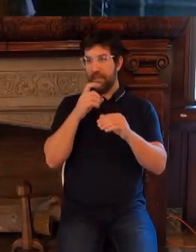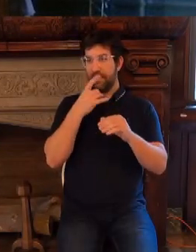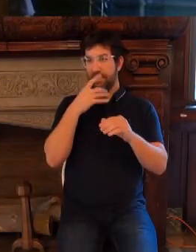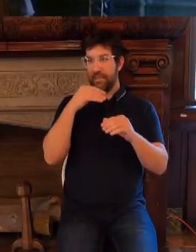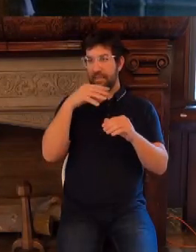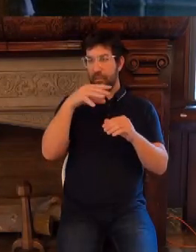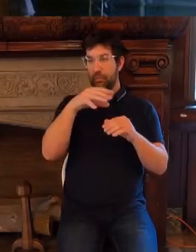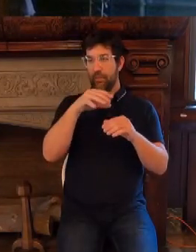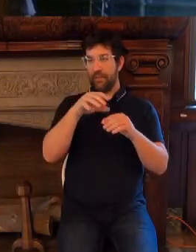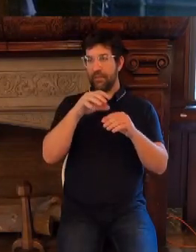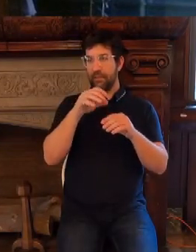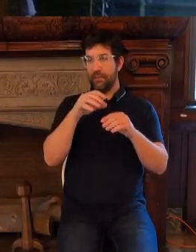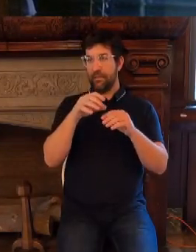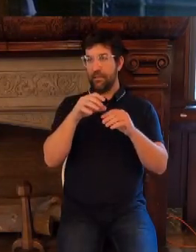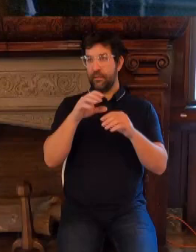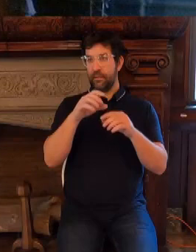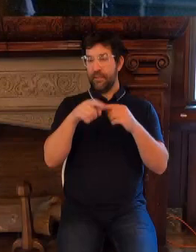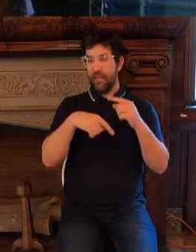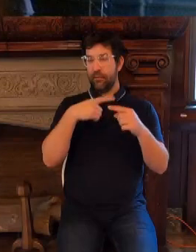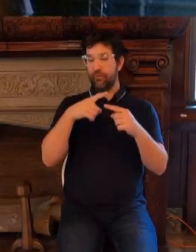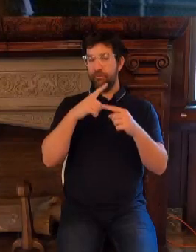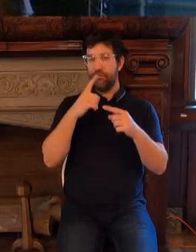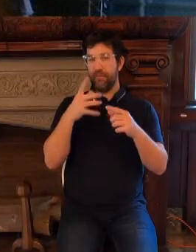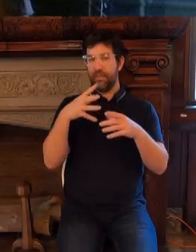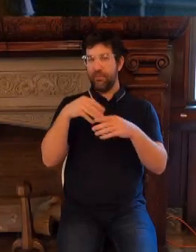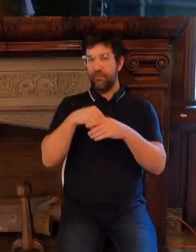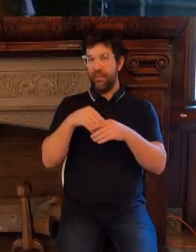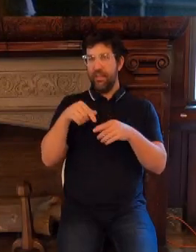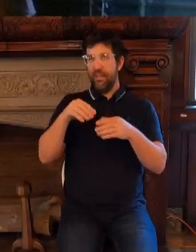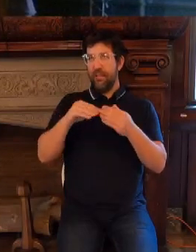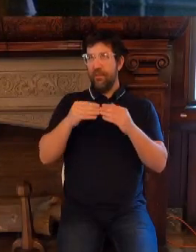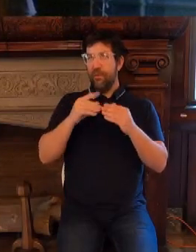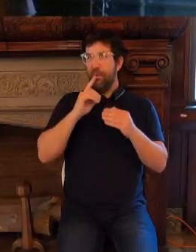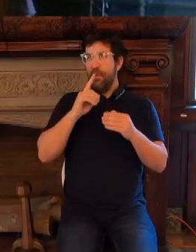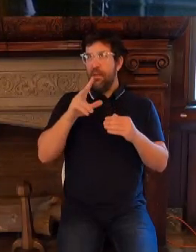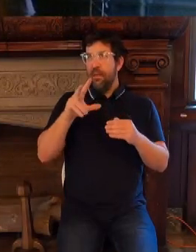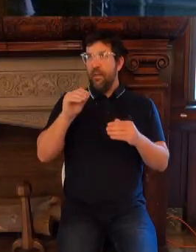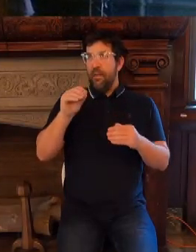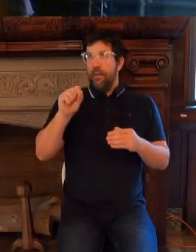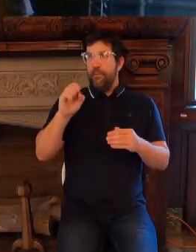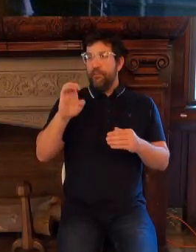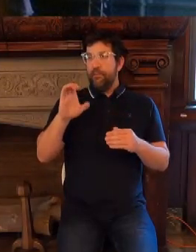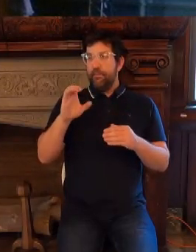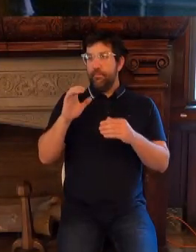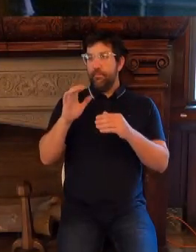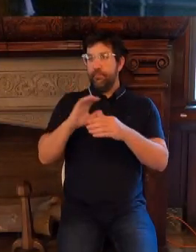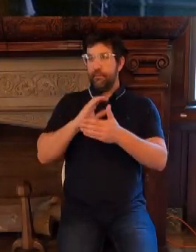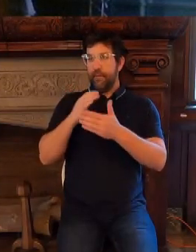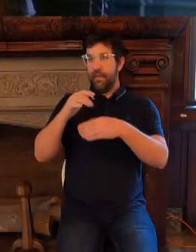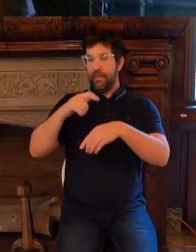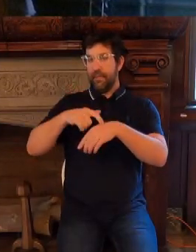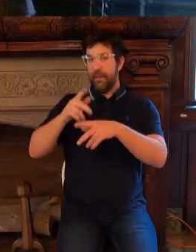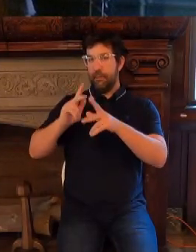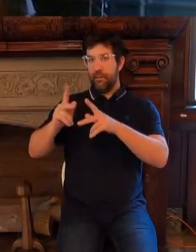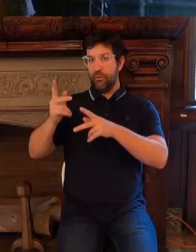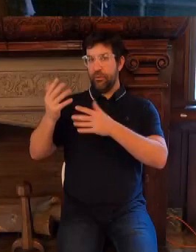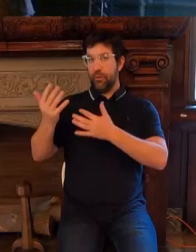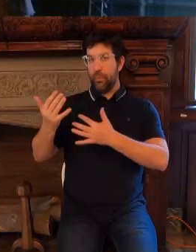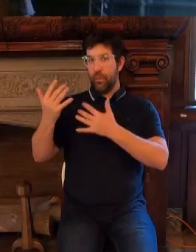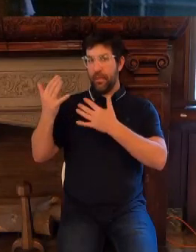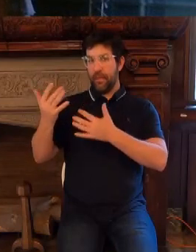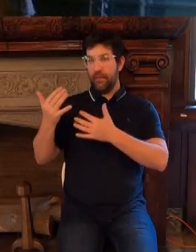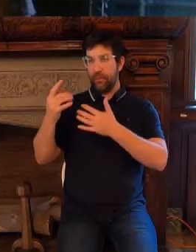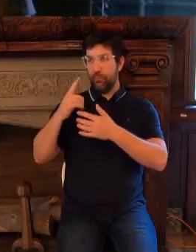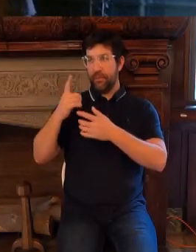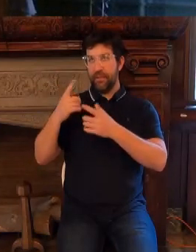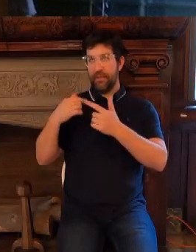of comes into play here, in that there's, I don't know what this number is, actually 30 seconds. 30 seconds is the amount of time that if a pedestrian has to wait, they get antsy and